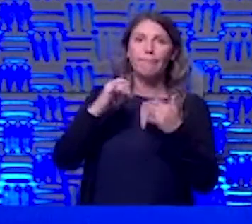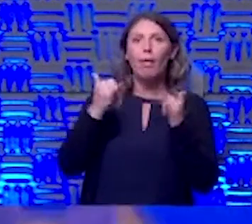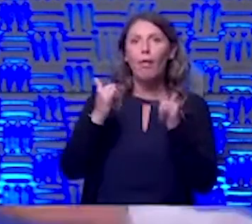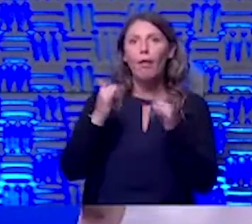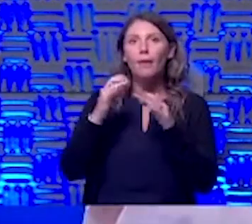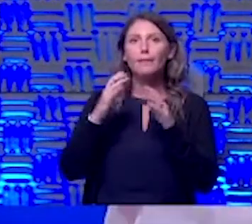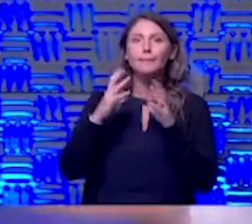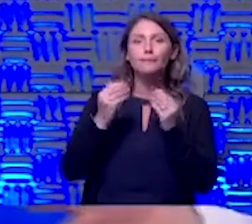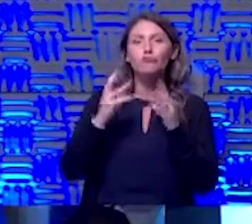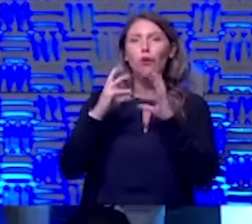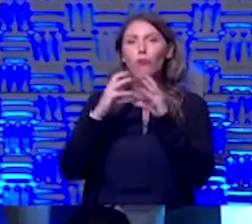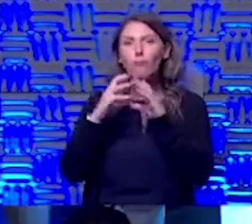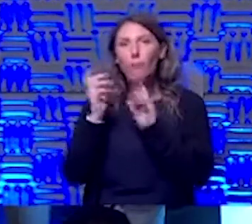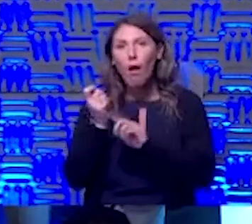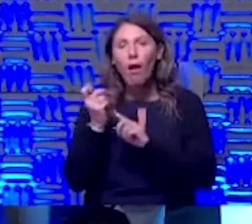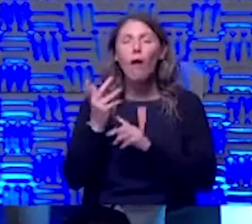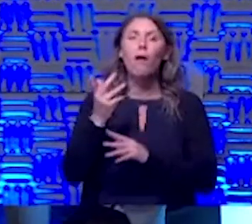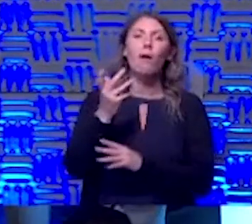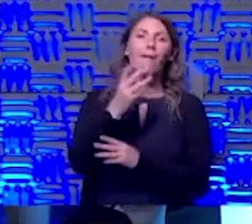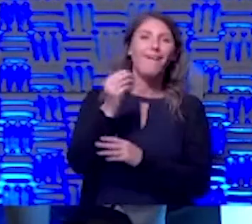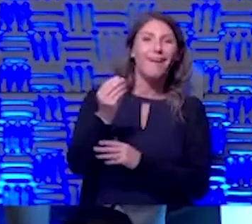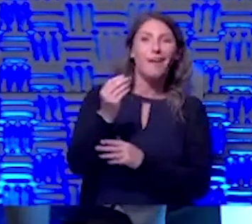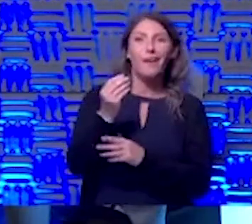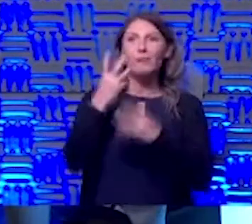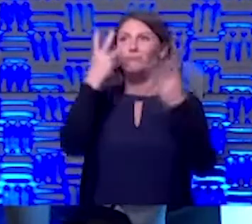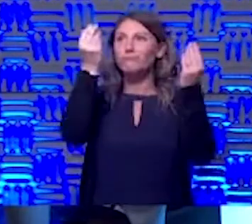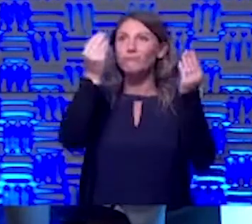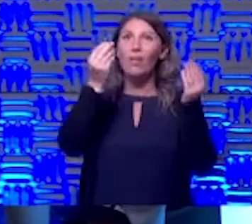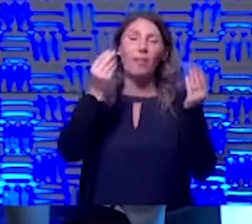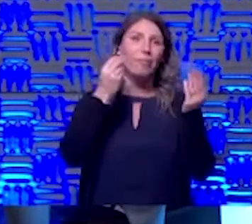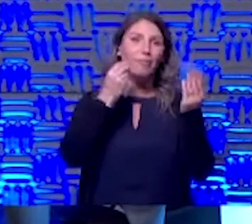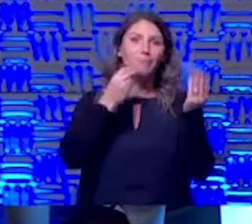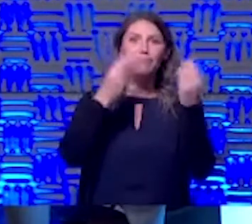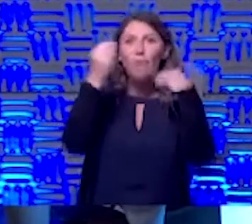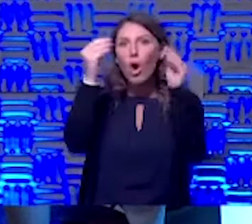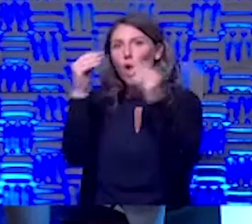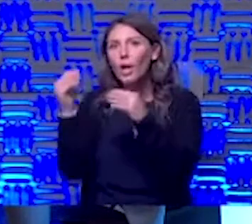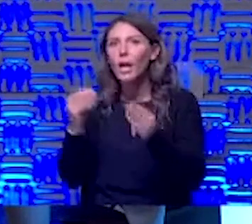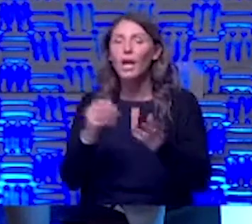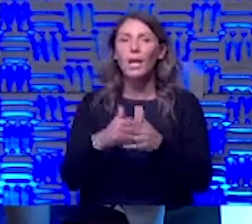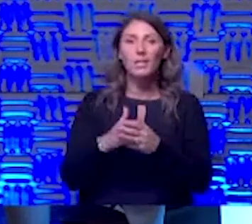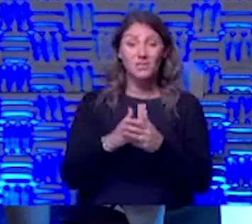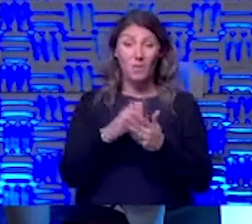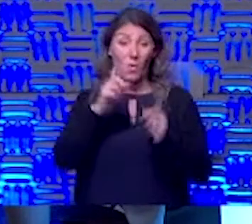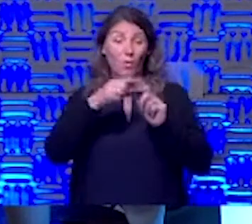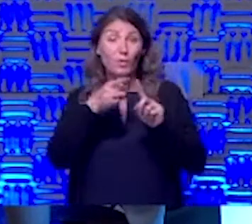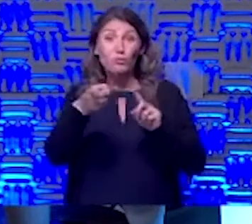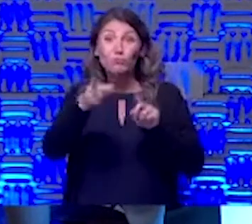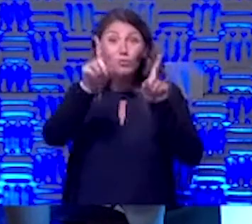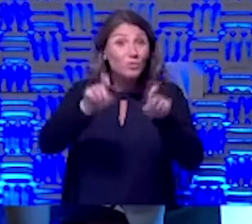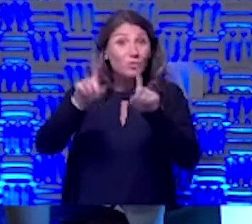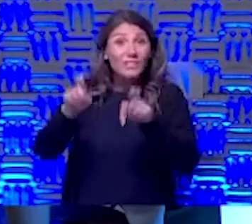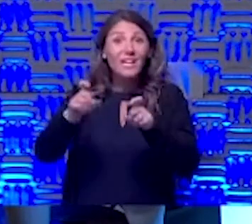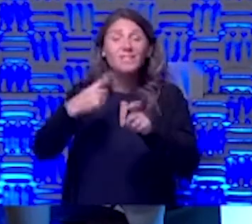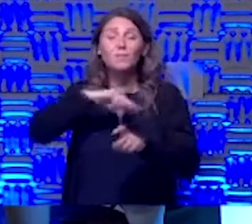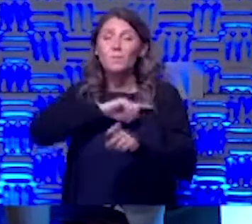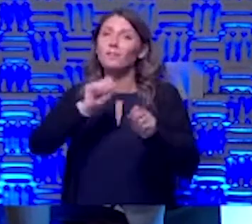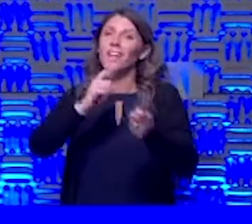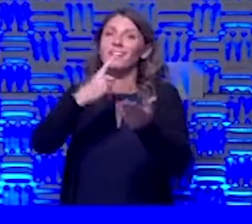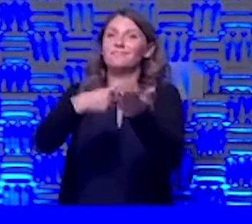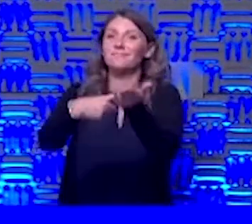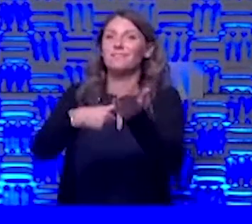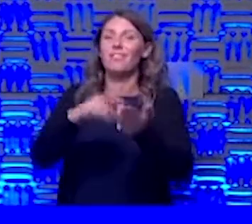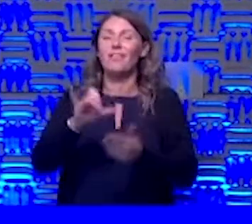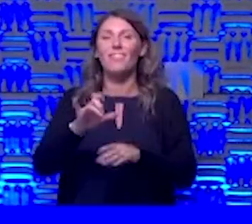do you test, Dana? And it's because you could kind of randomly sample everybody all the time, and I don't know what that's going to get you, but let's talk about that. There are